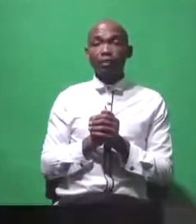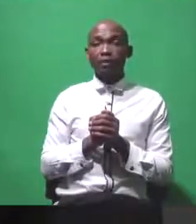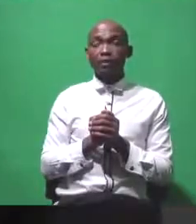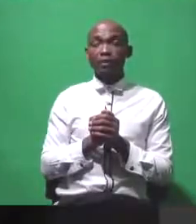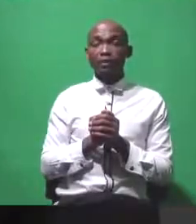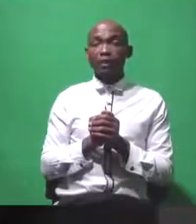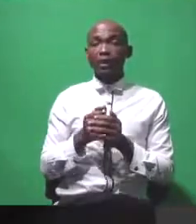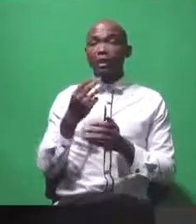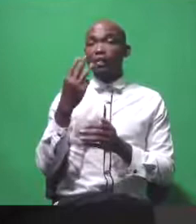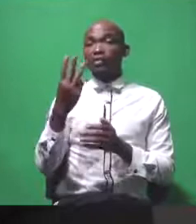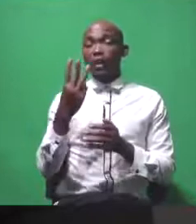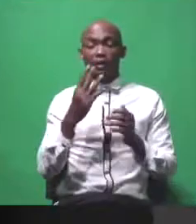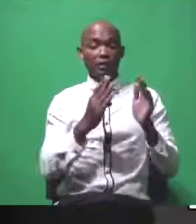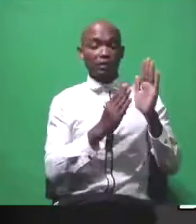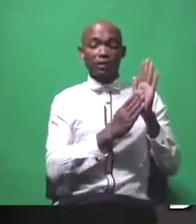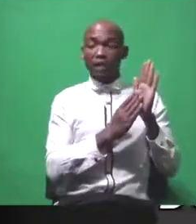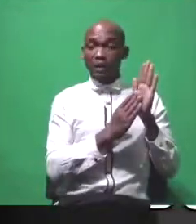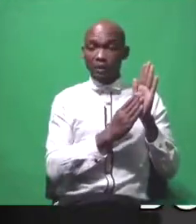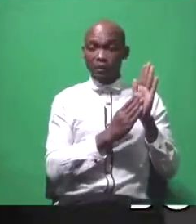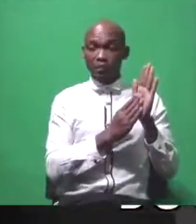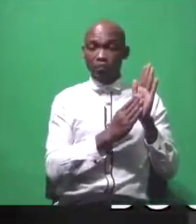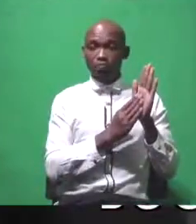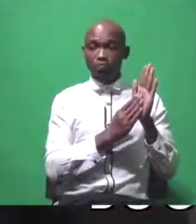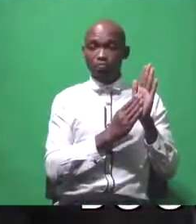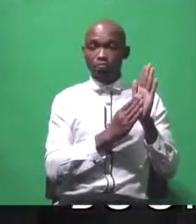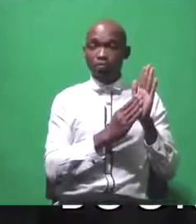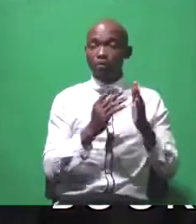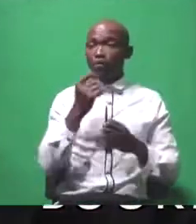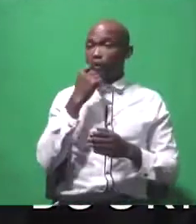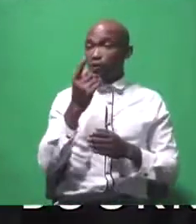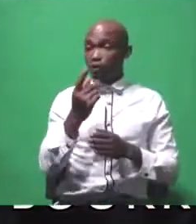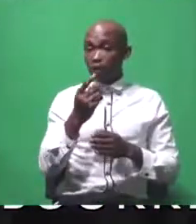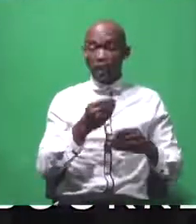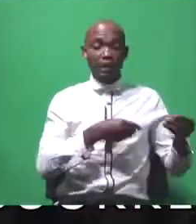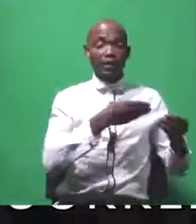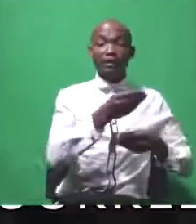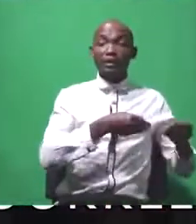is 39. Then you say that it sells.